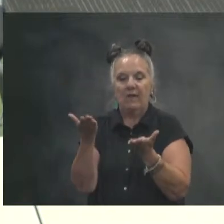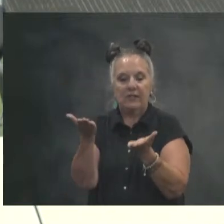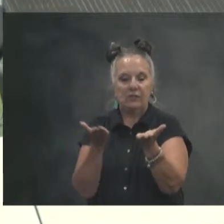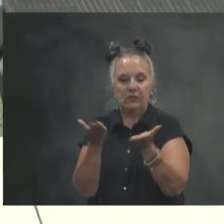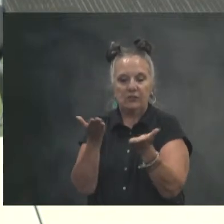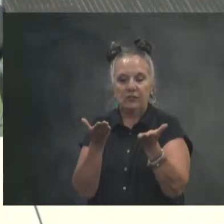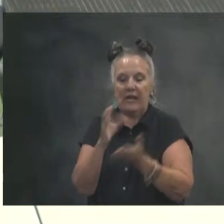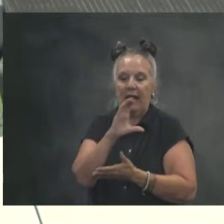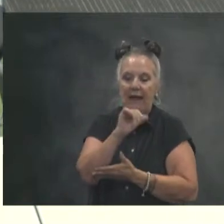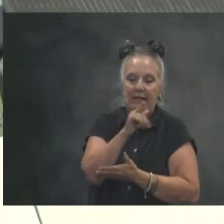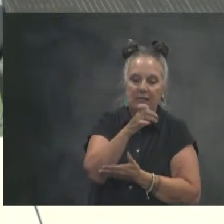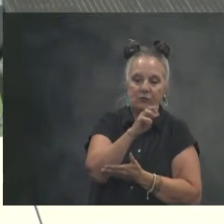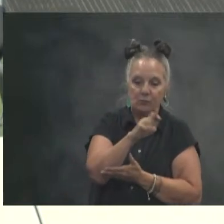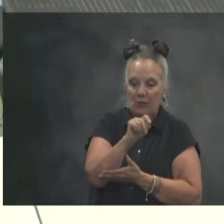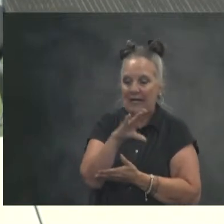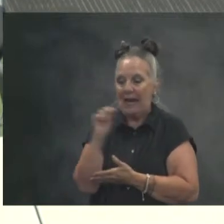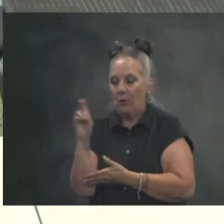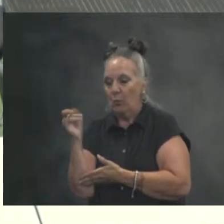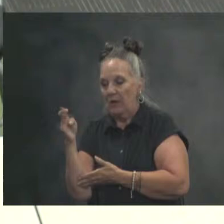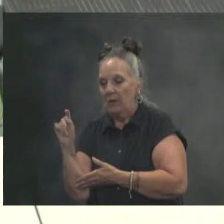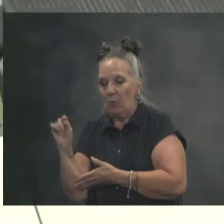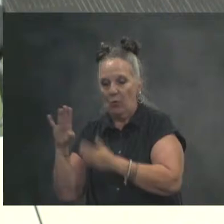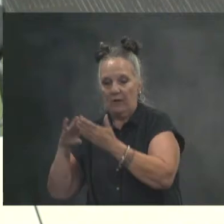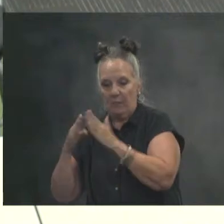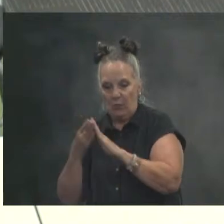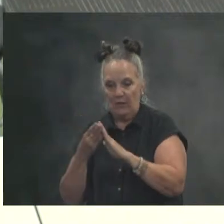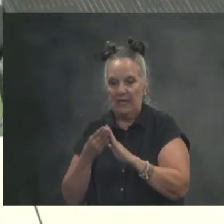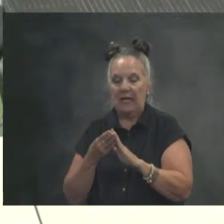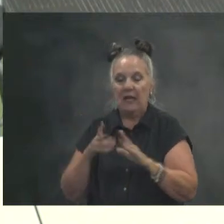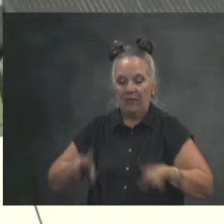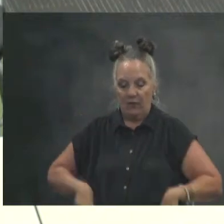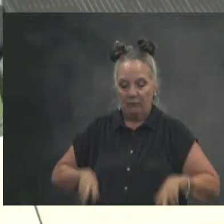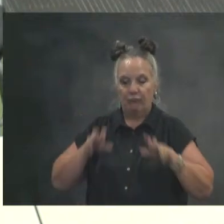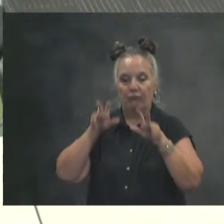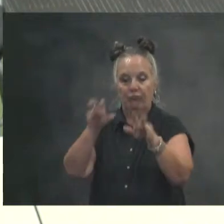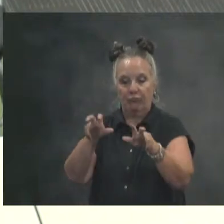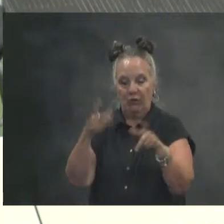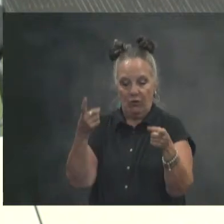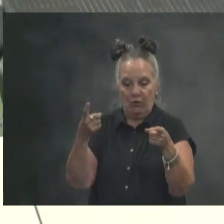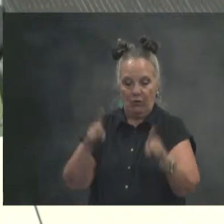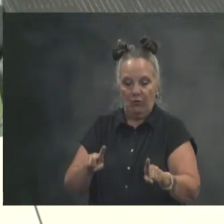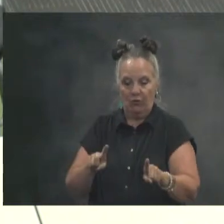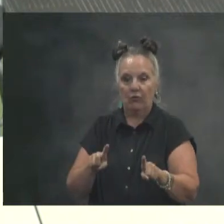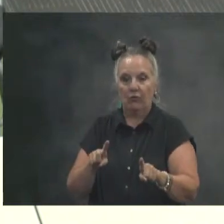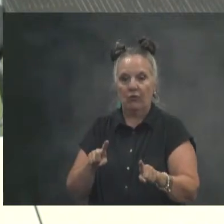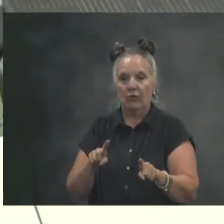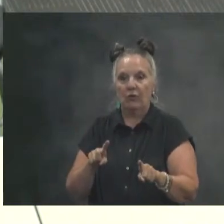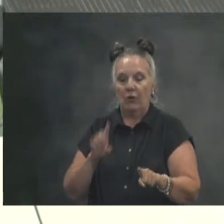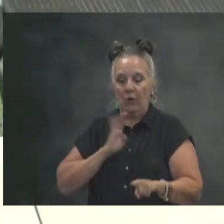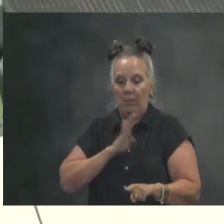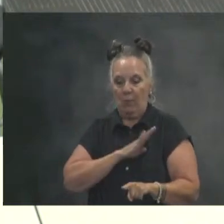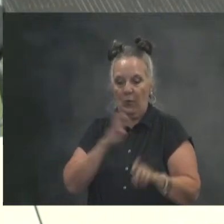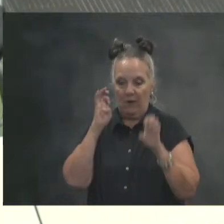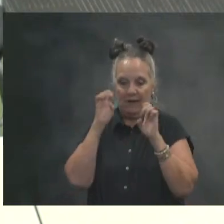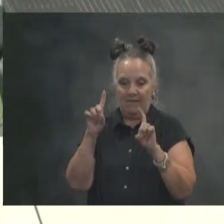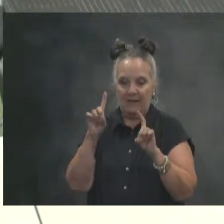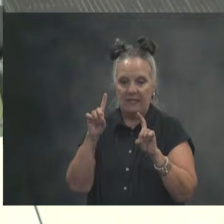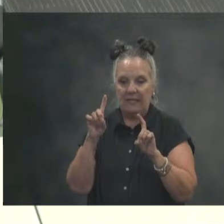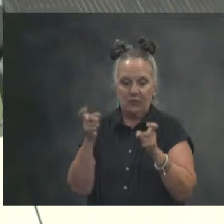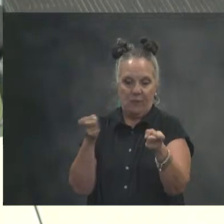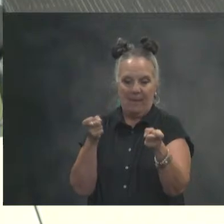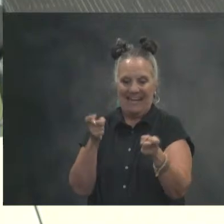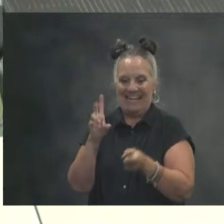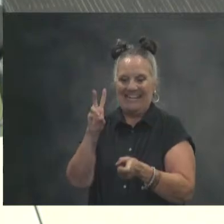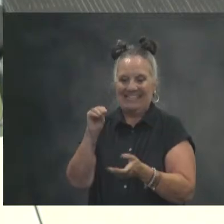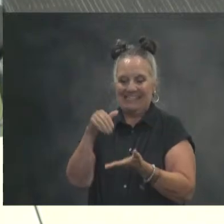to the Clear Spring and Williamsport communities. The endowment agreements establish the Board of Education's authority to manage the